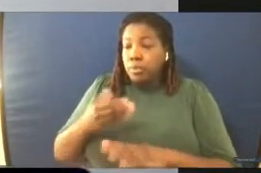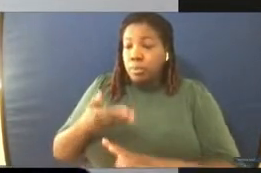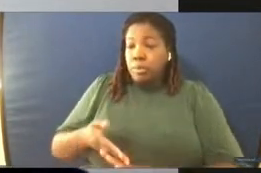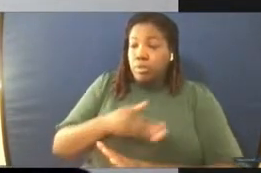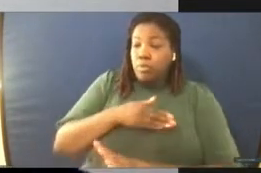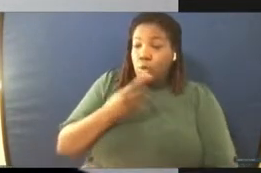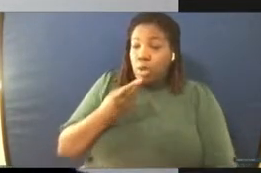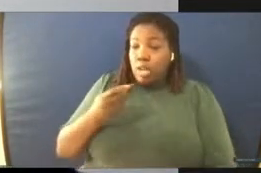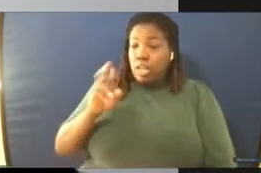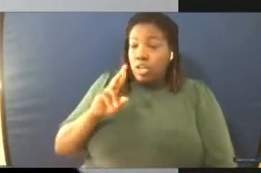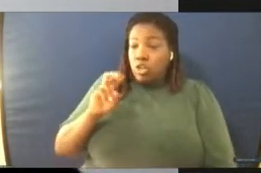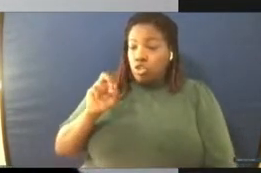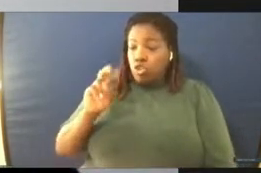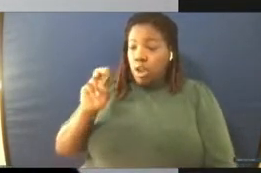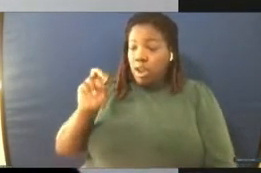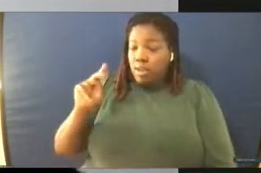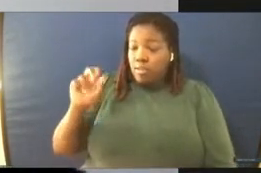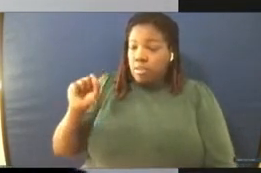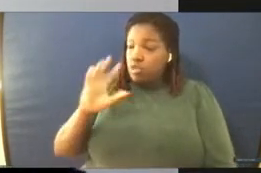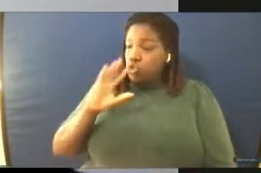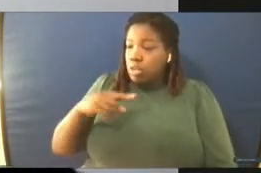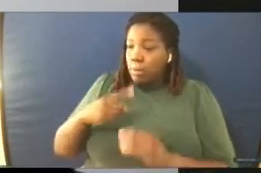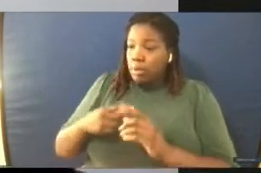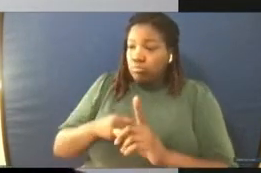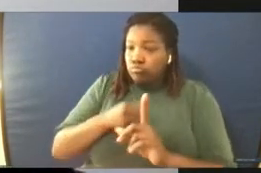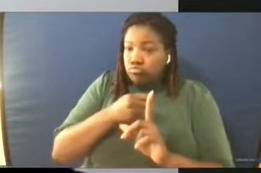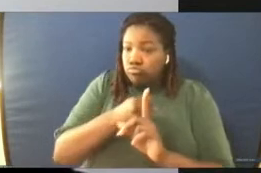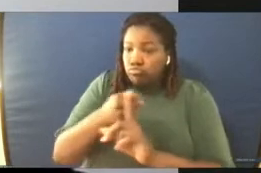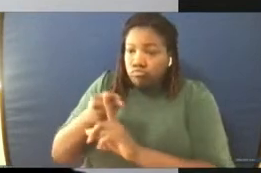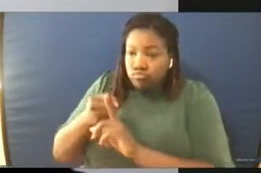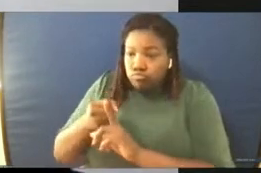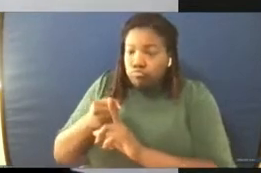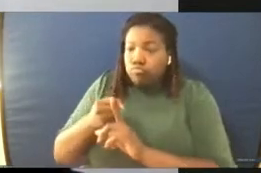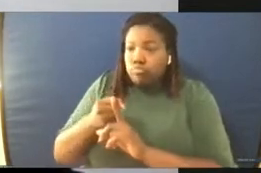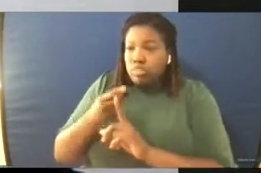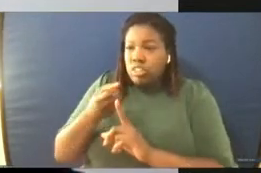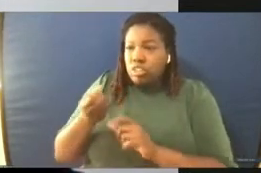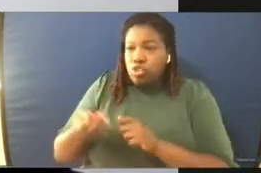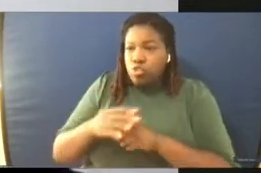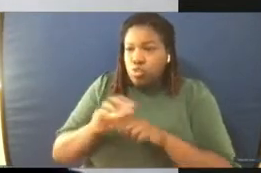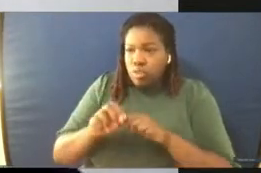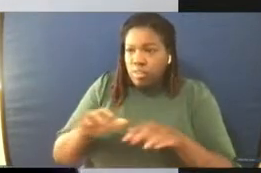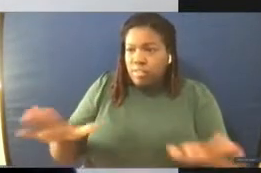talk about the impacts that